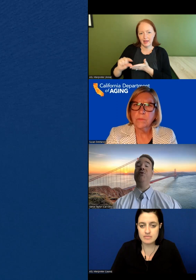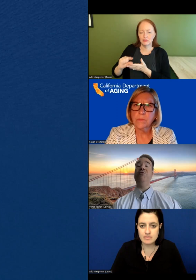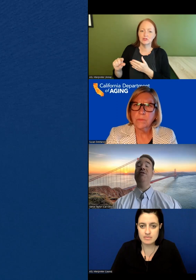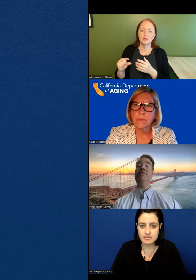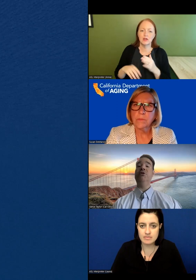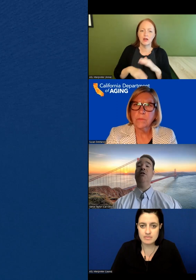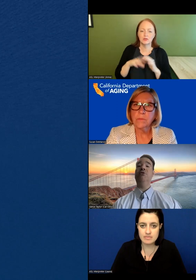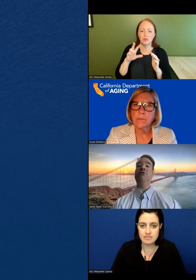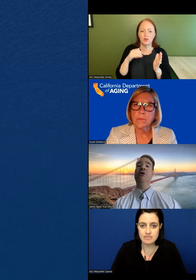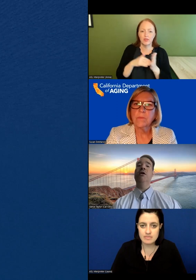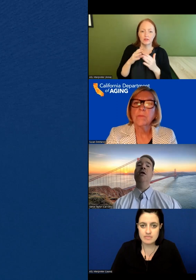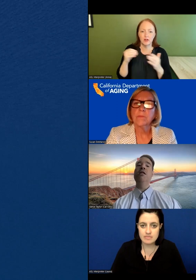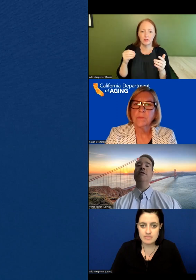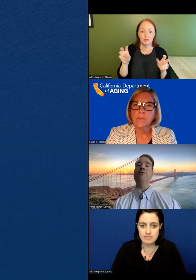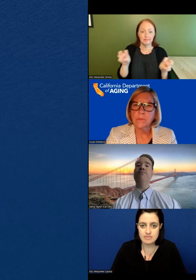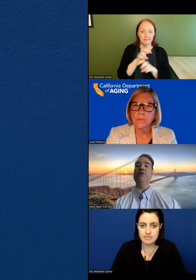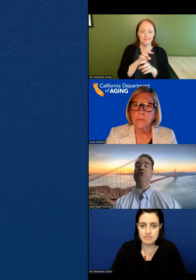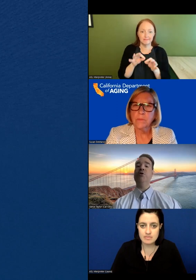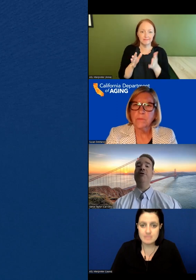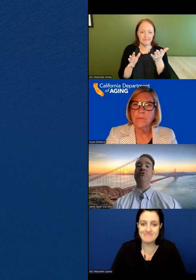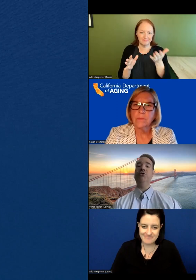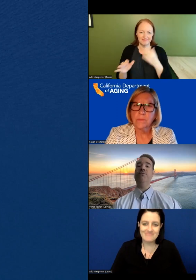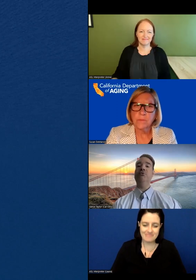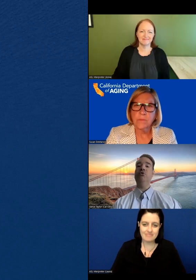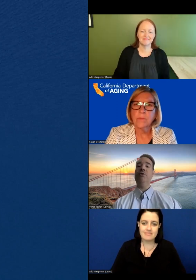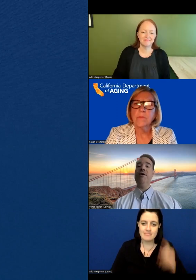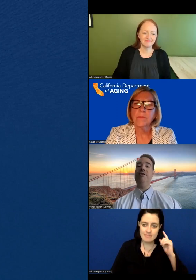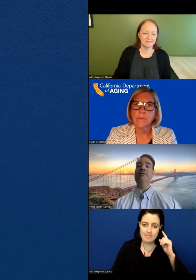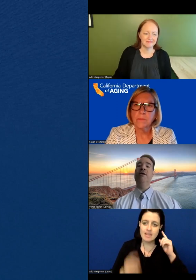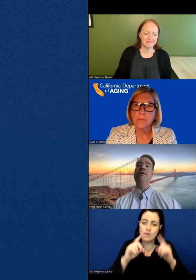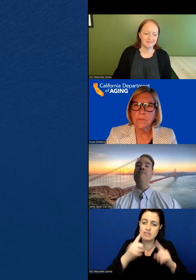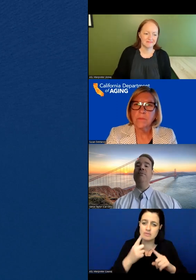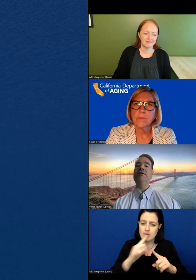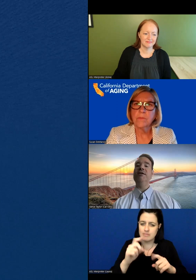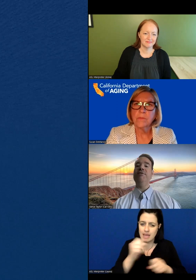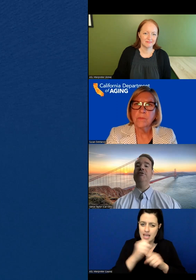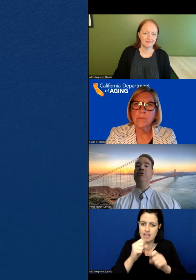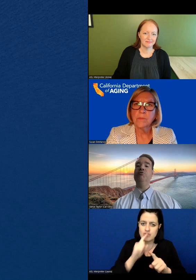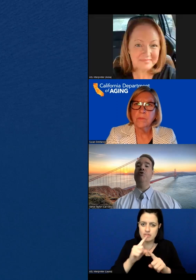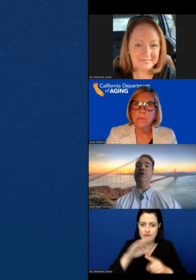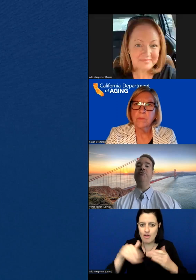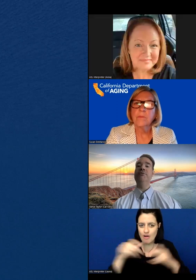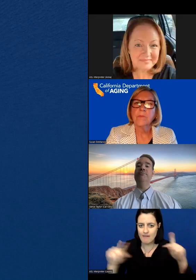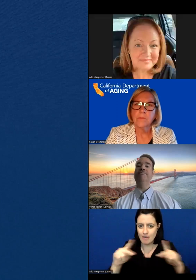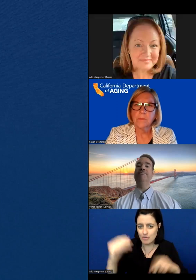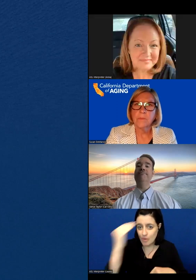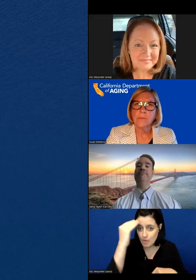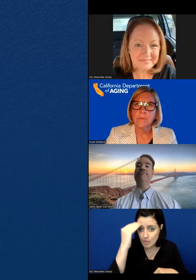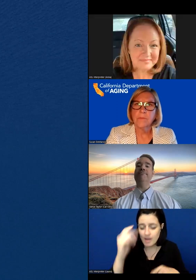to $300,000. So just want to make sure folks are aware of that and take advantage of those programs.